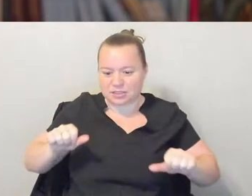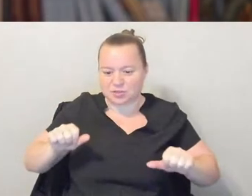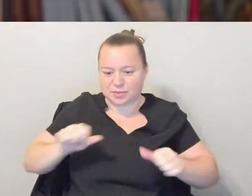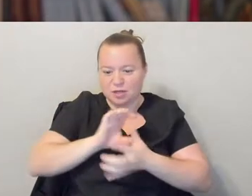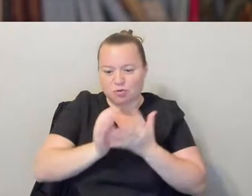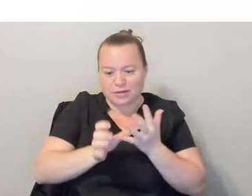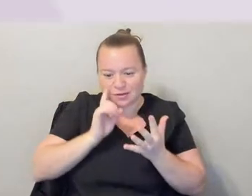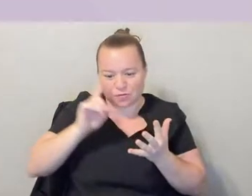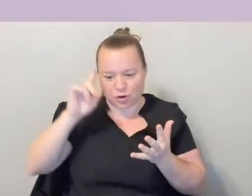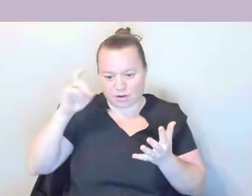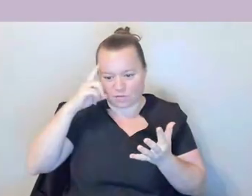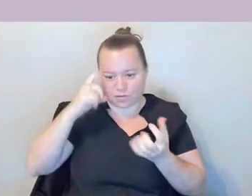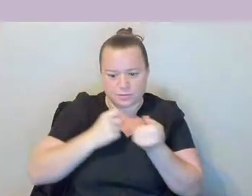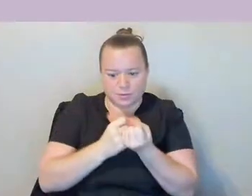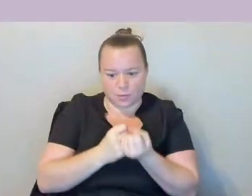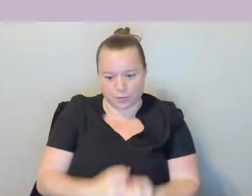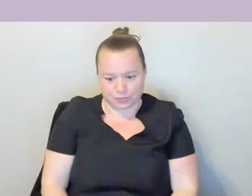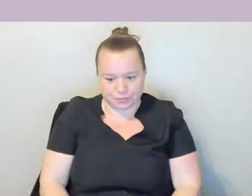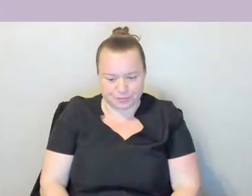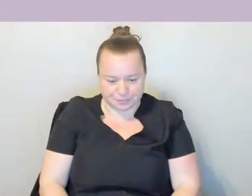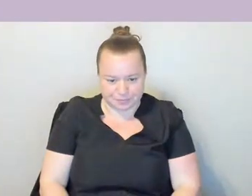government support.